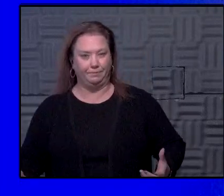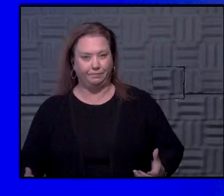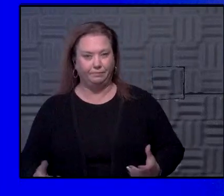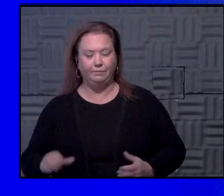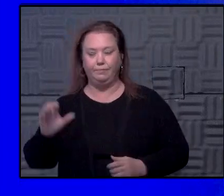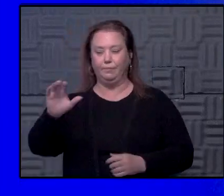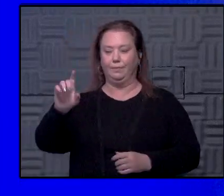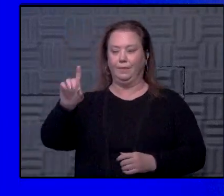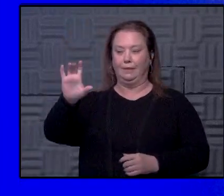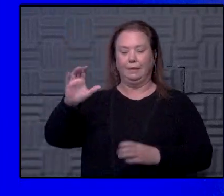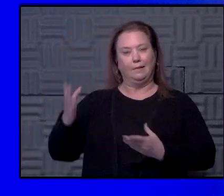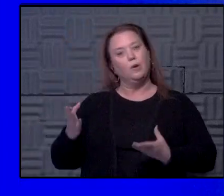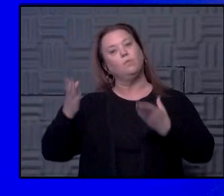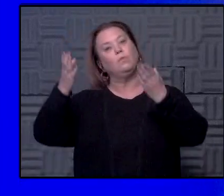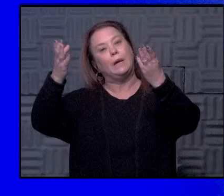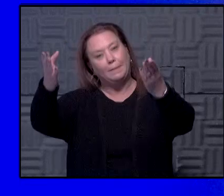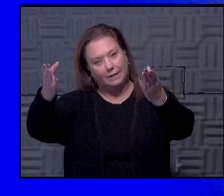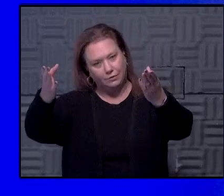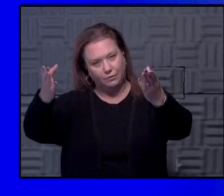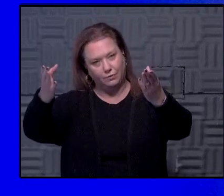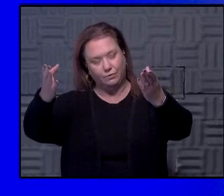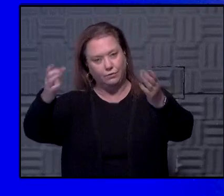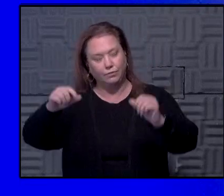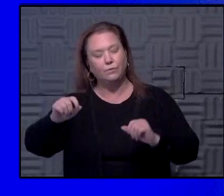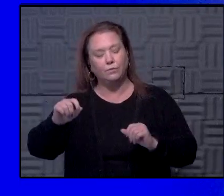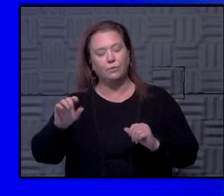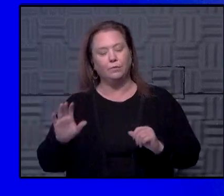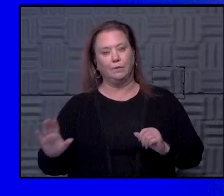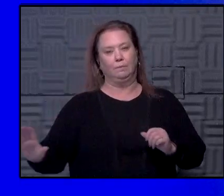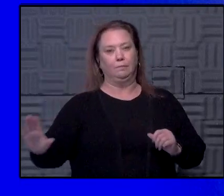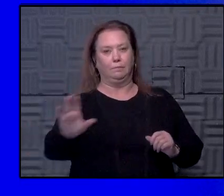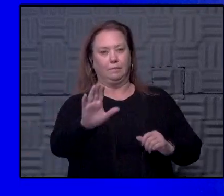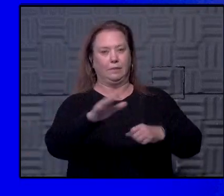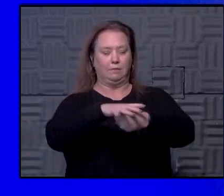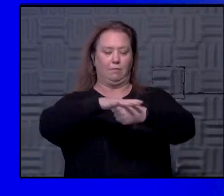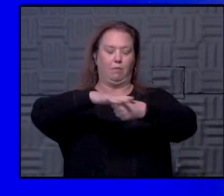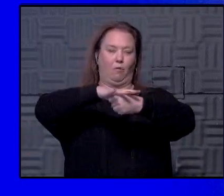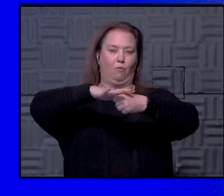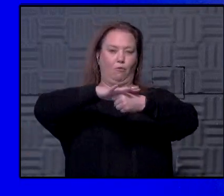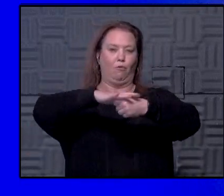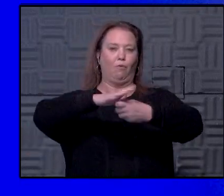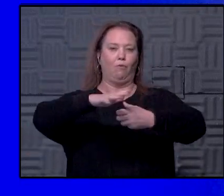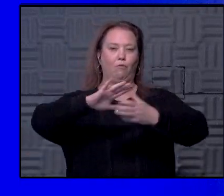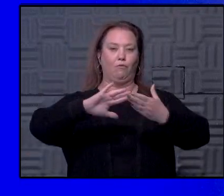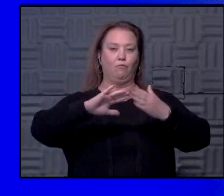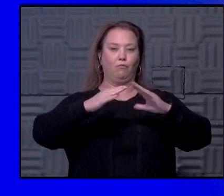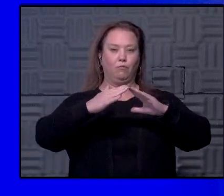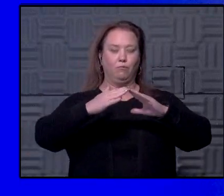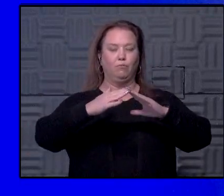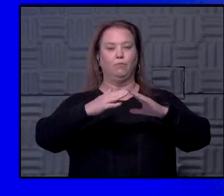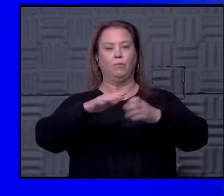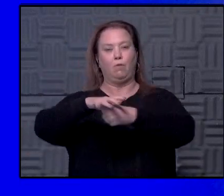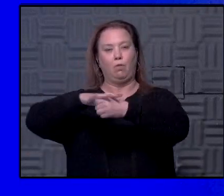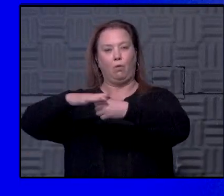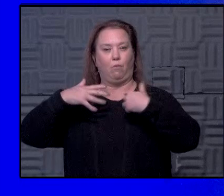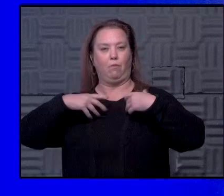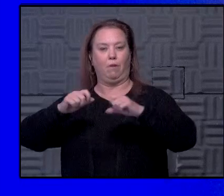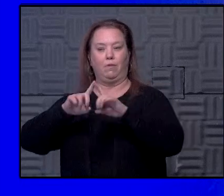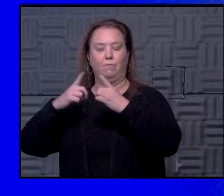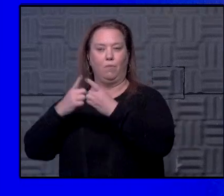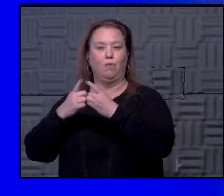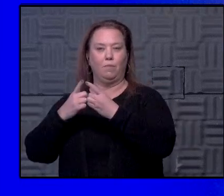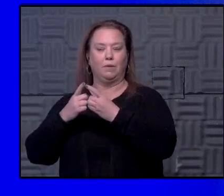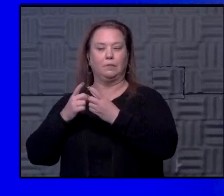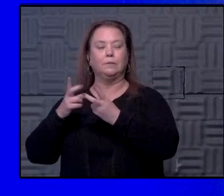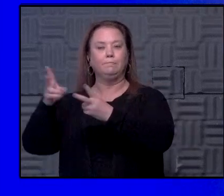it is CDC, it is recommendations and guidance, and it is up to the local communities and local health departments to really go